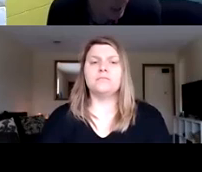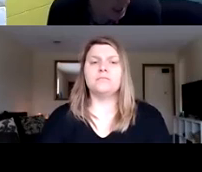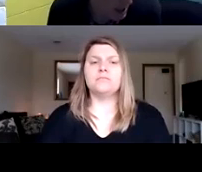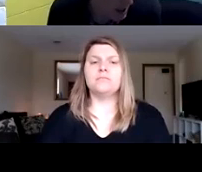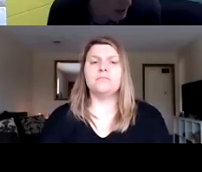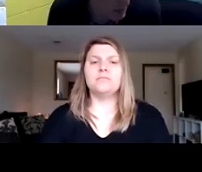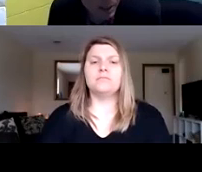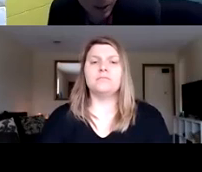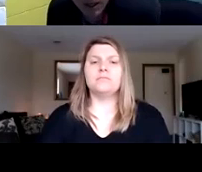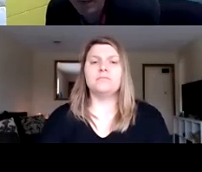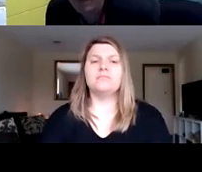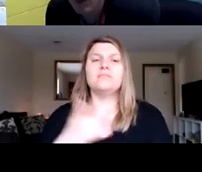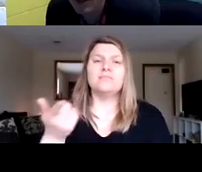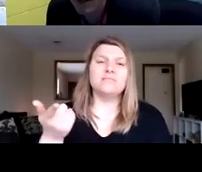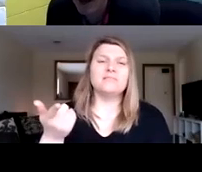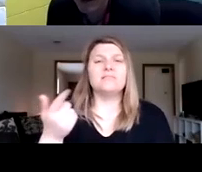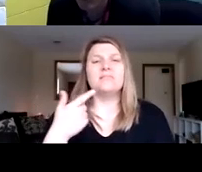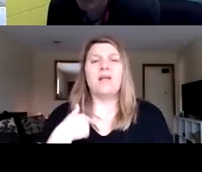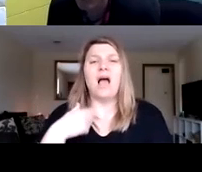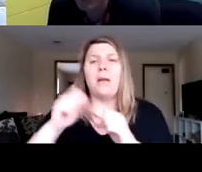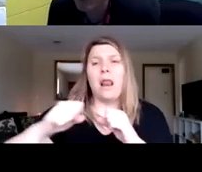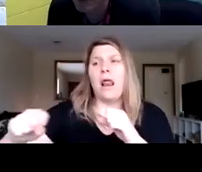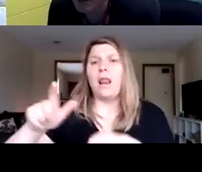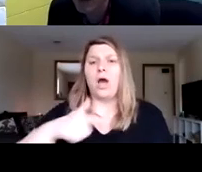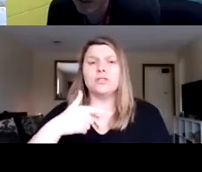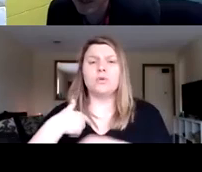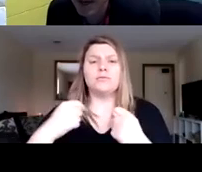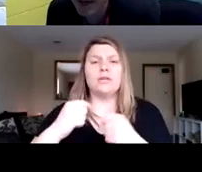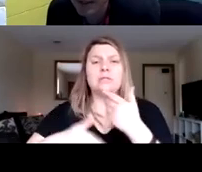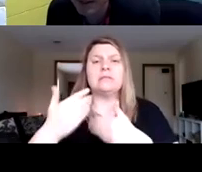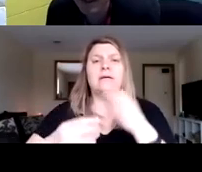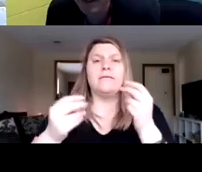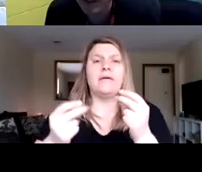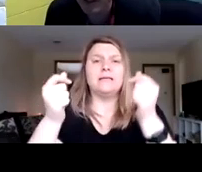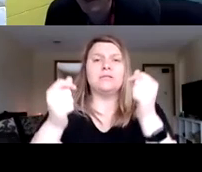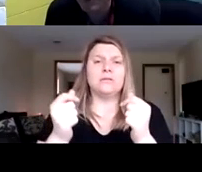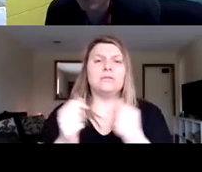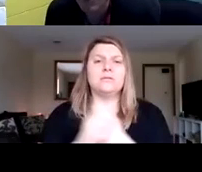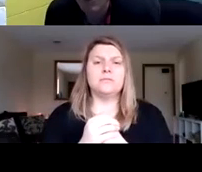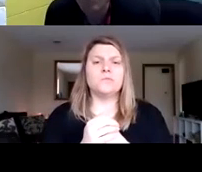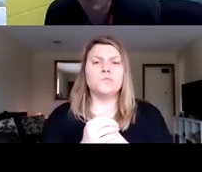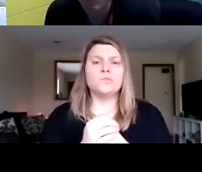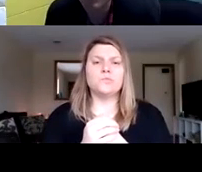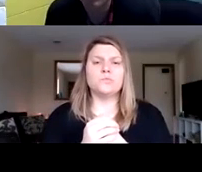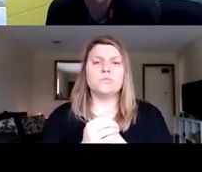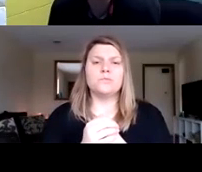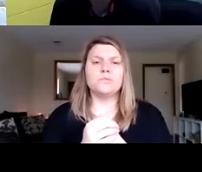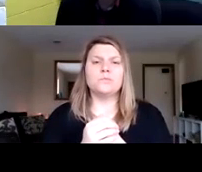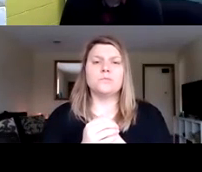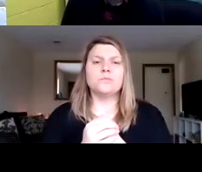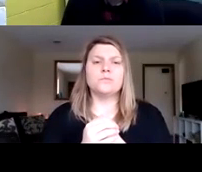I'm meandering off longer than I thought, so I'll try to move through these next few slides a little quicker.